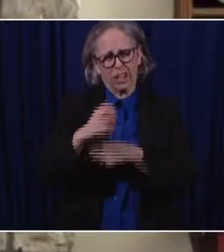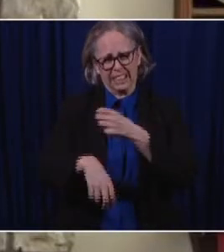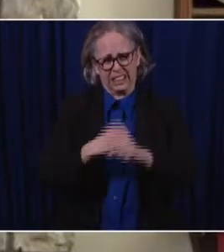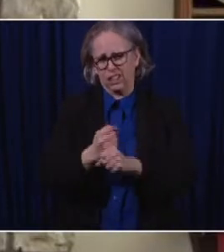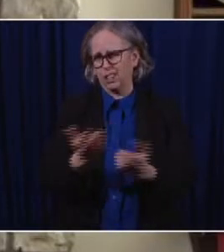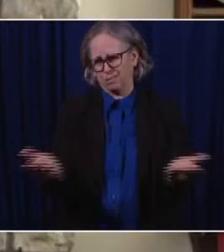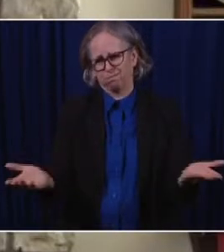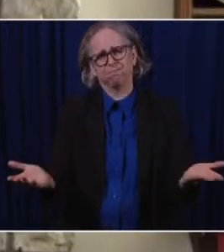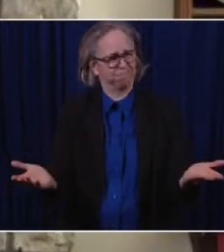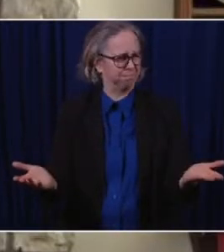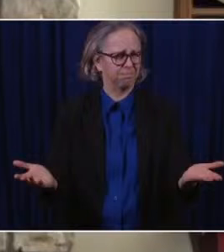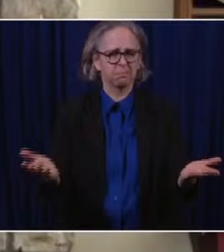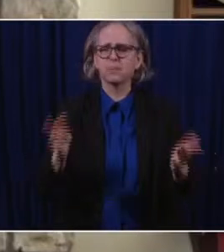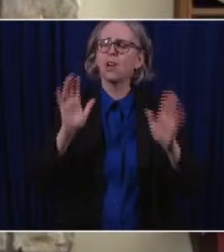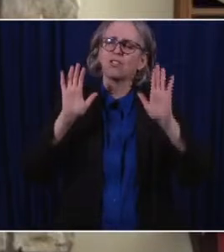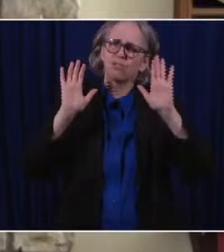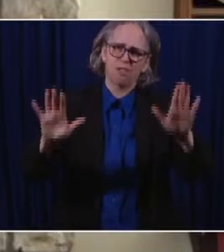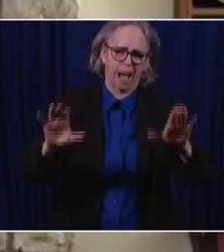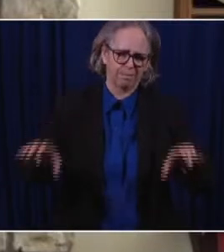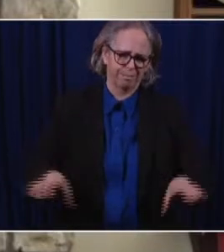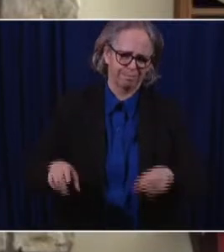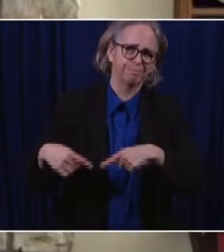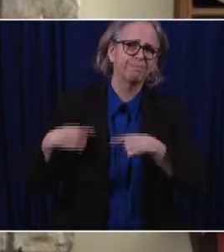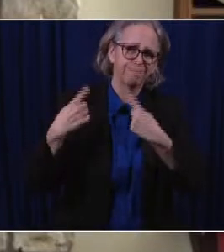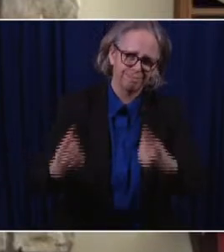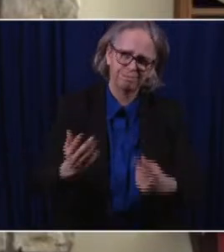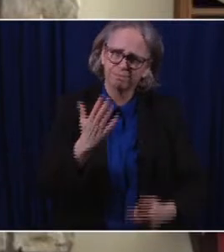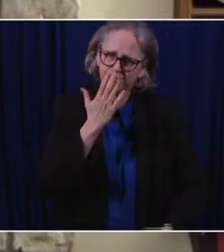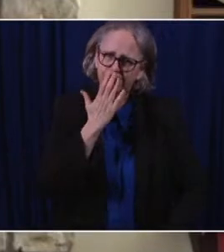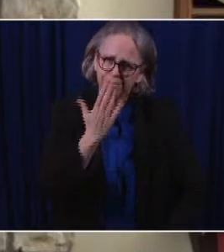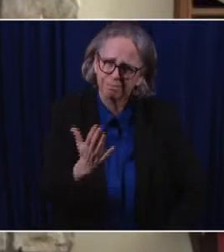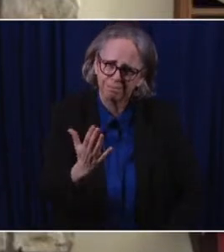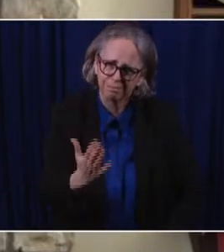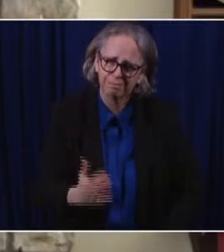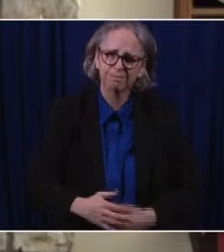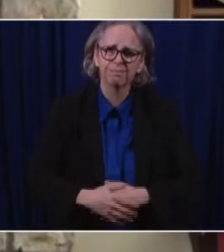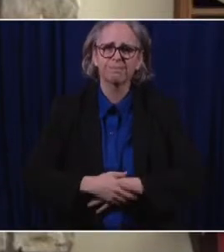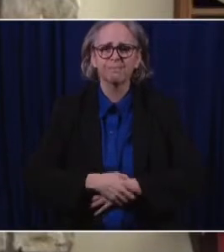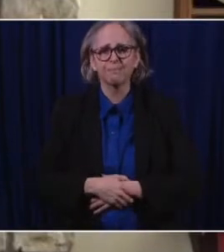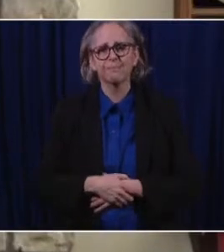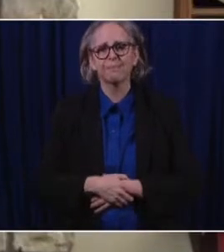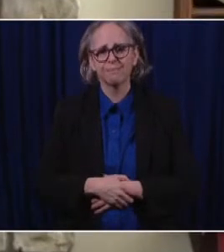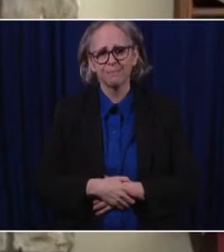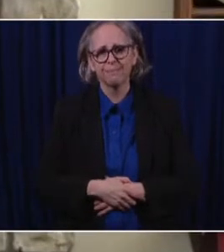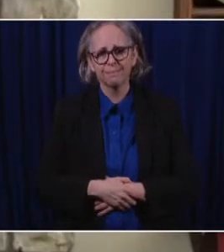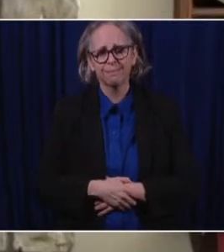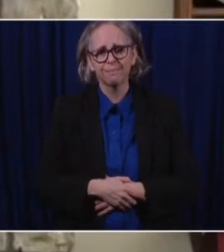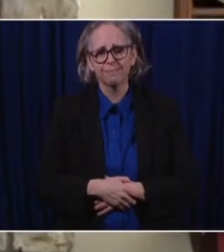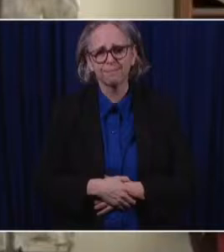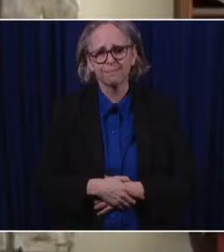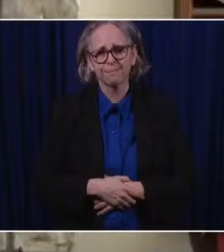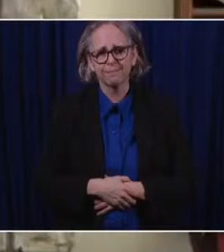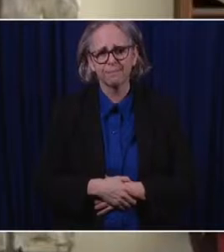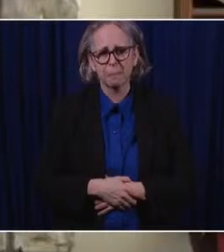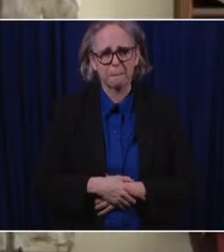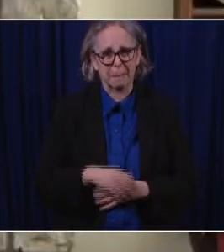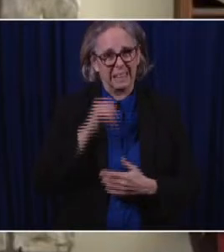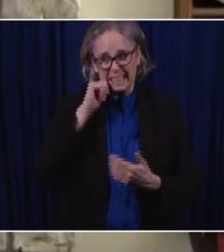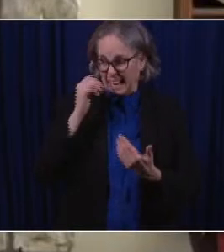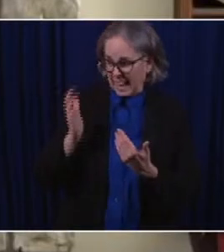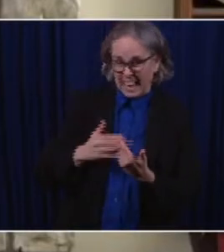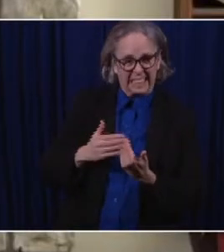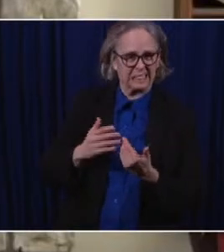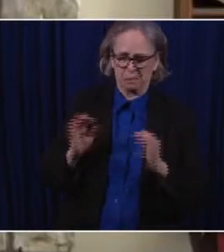job during this past year. It has certainly not been easy for